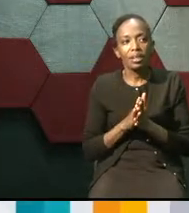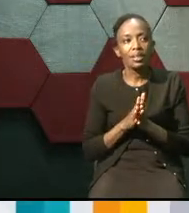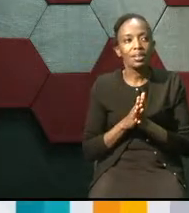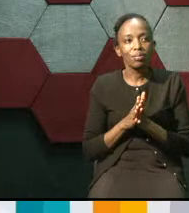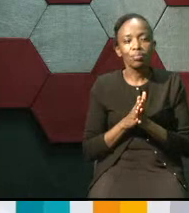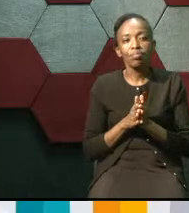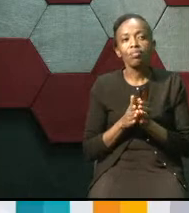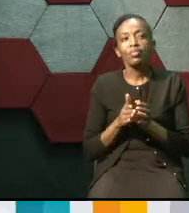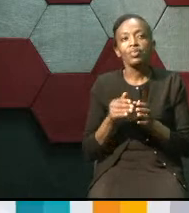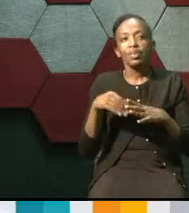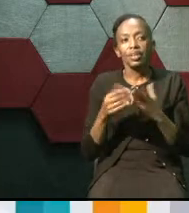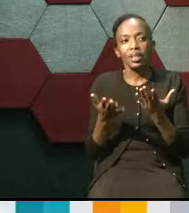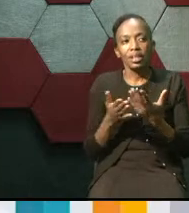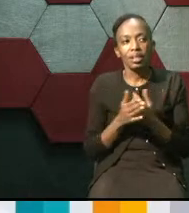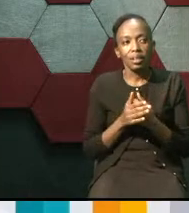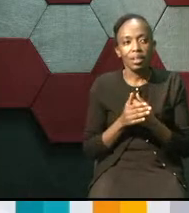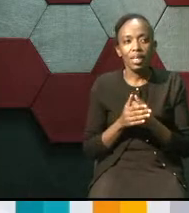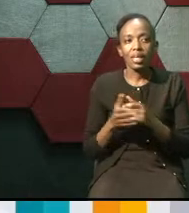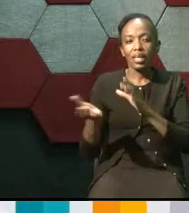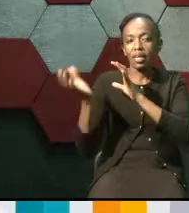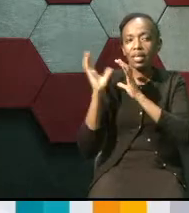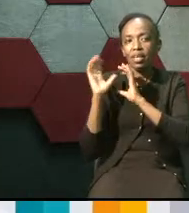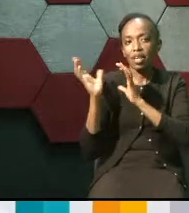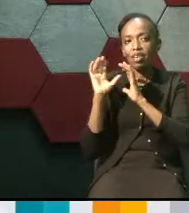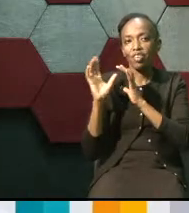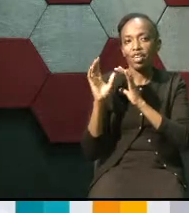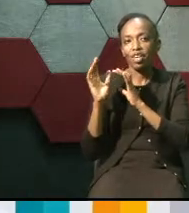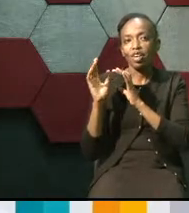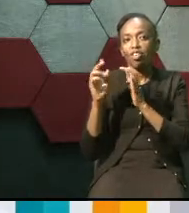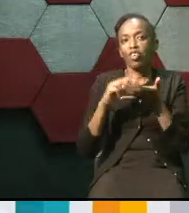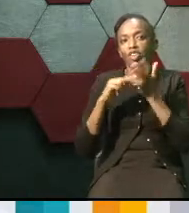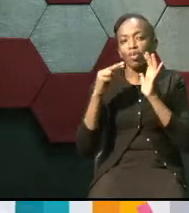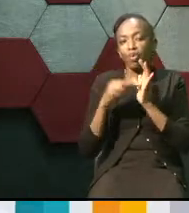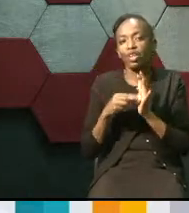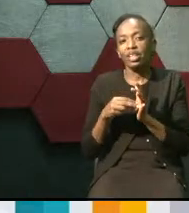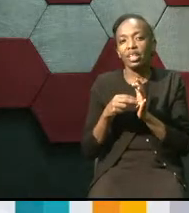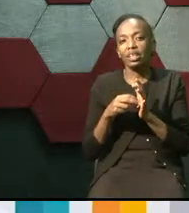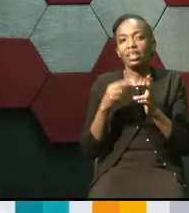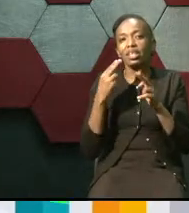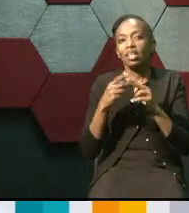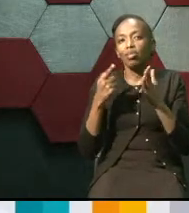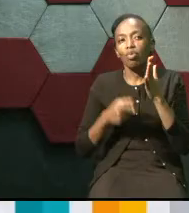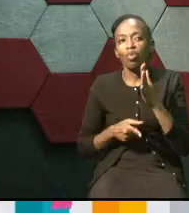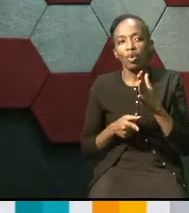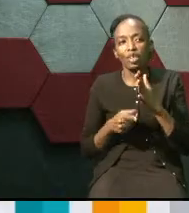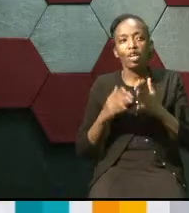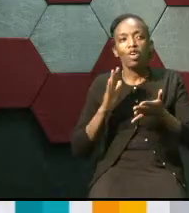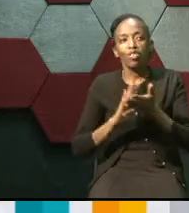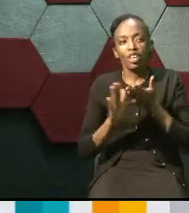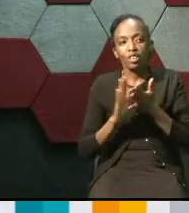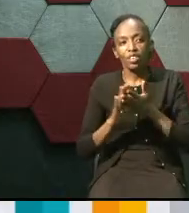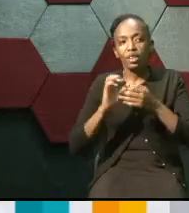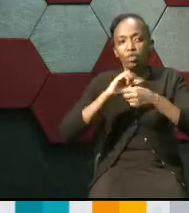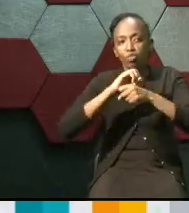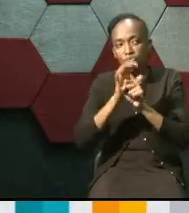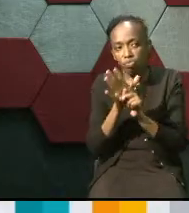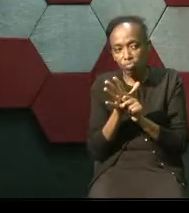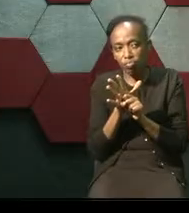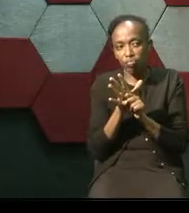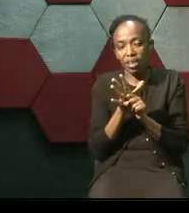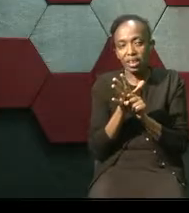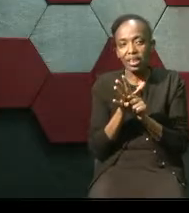Girls Secondary School in Kilifi for their project titled Rapid COVID